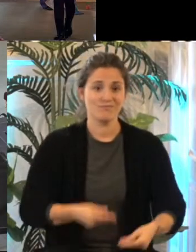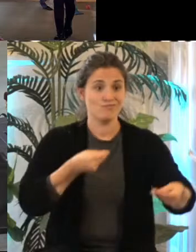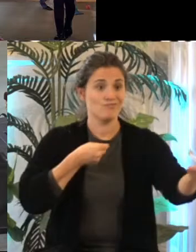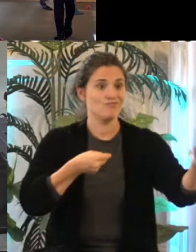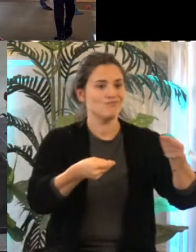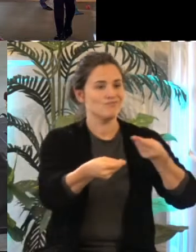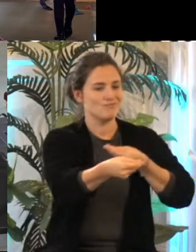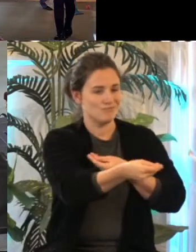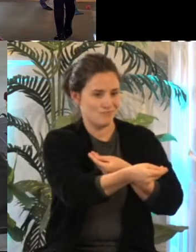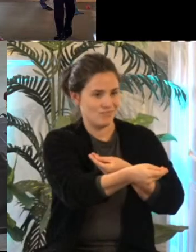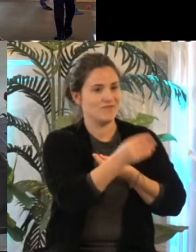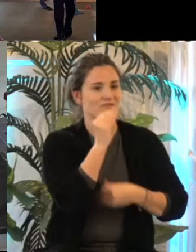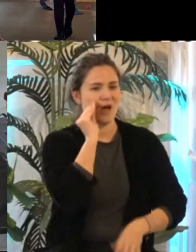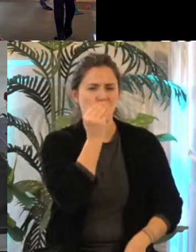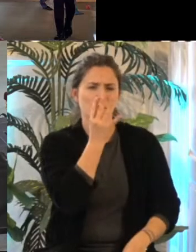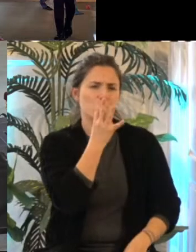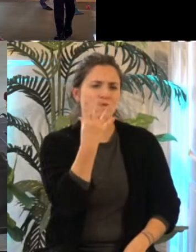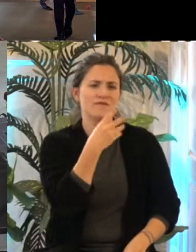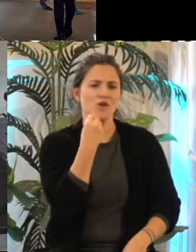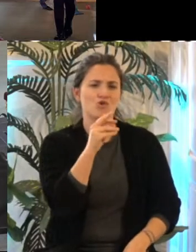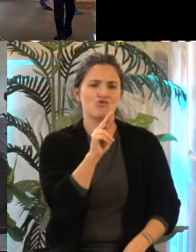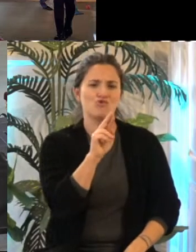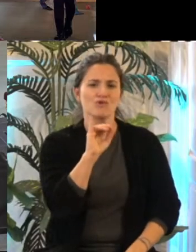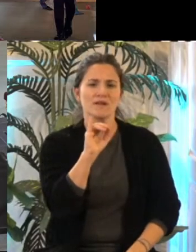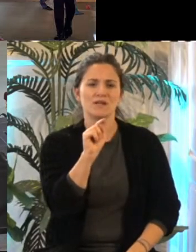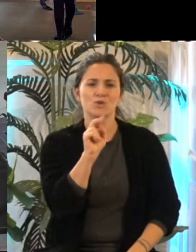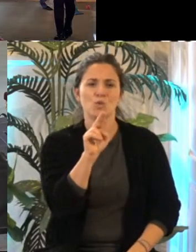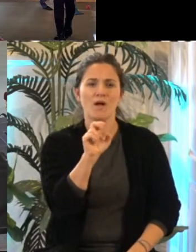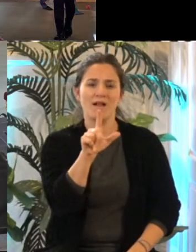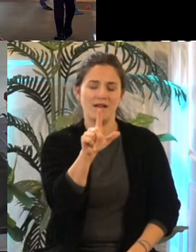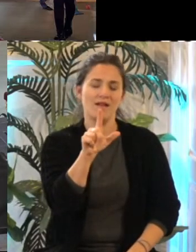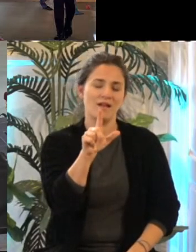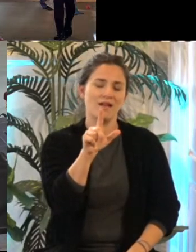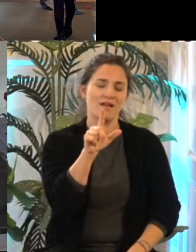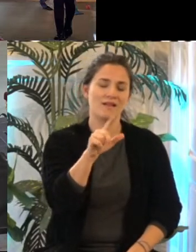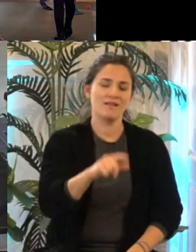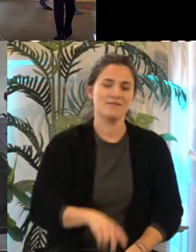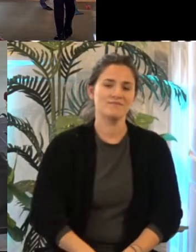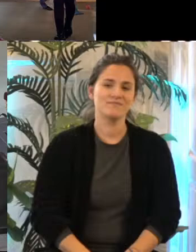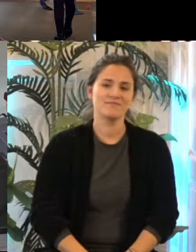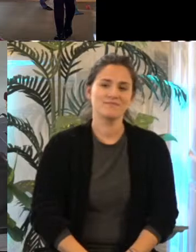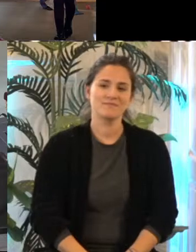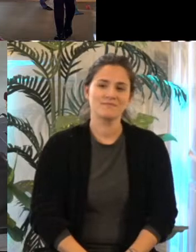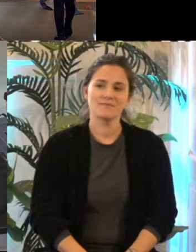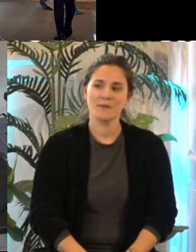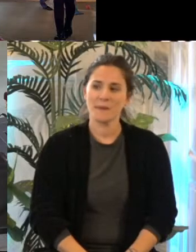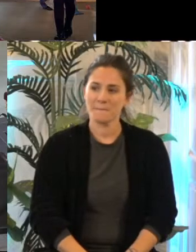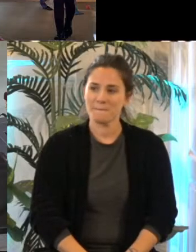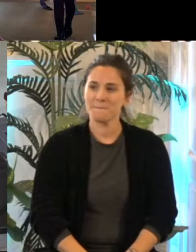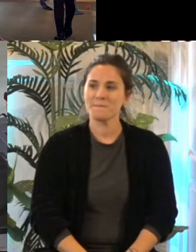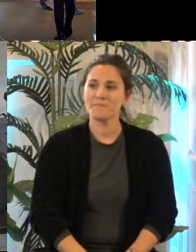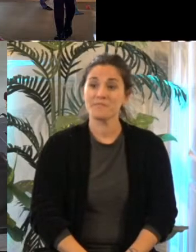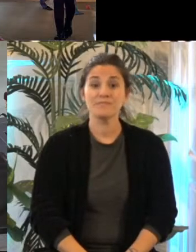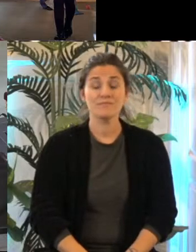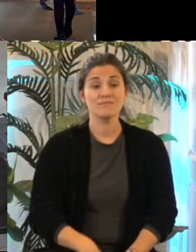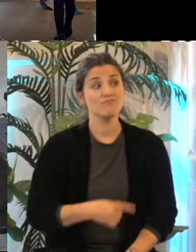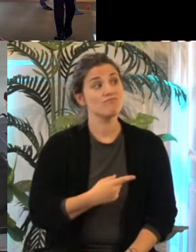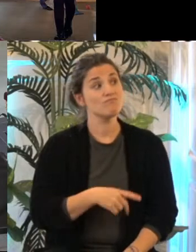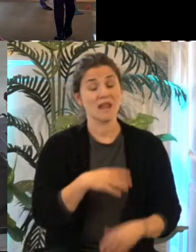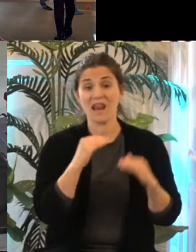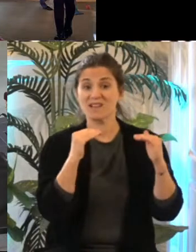someone else brought, and it's what we call it a flower communion. It's a humanist service of community and communion. And